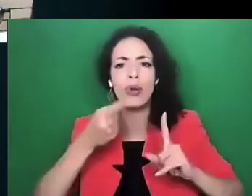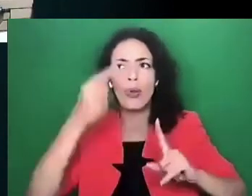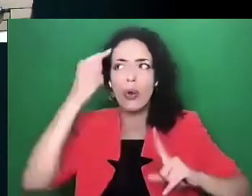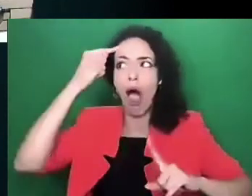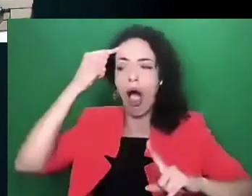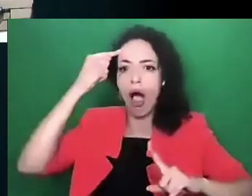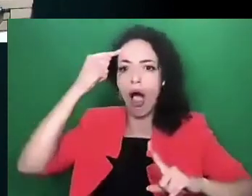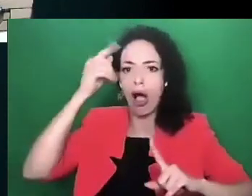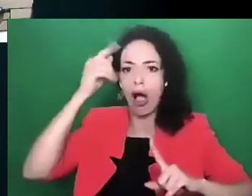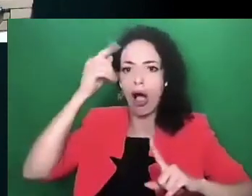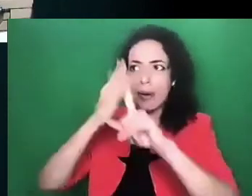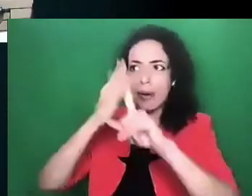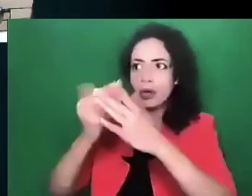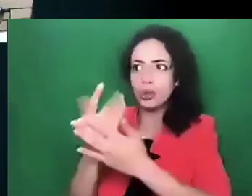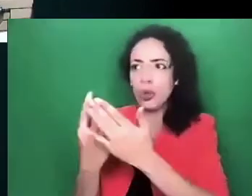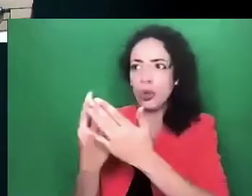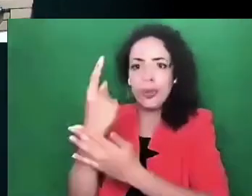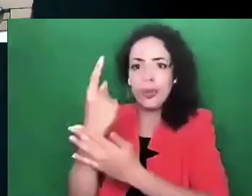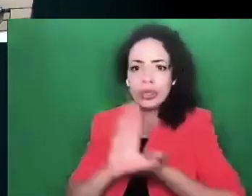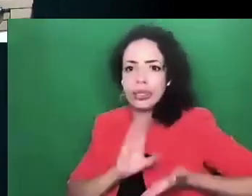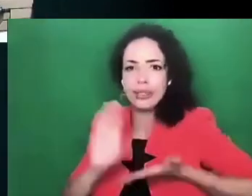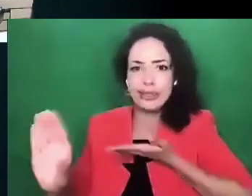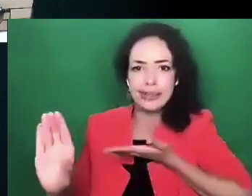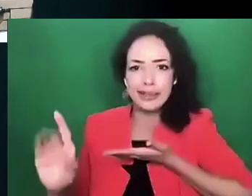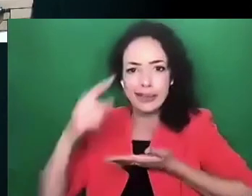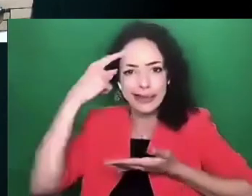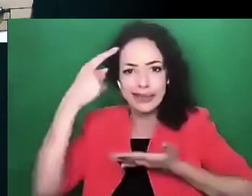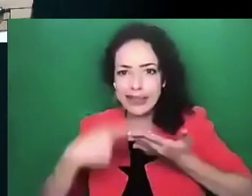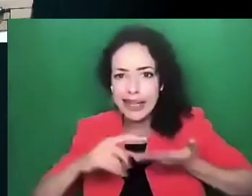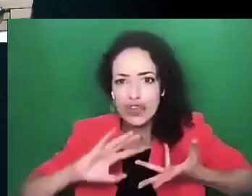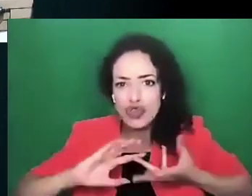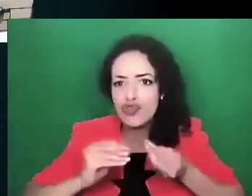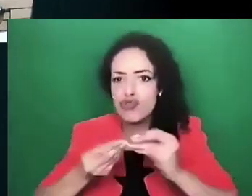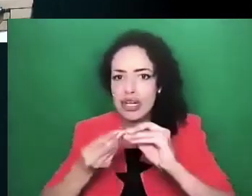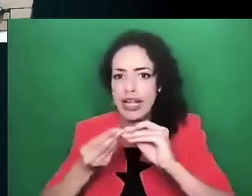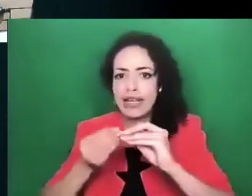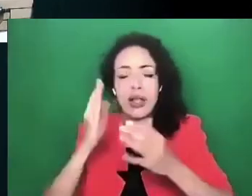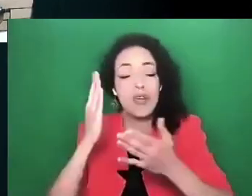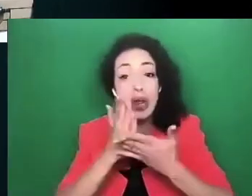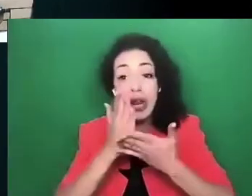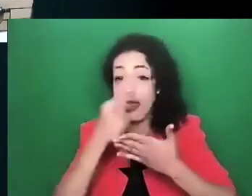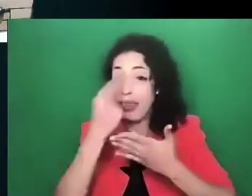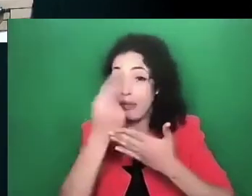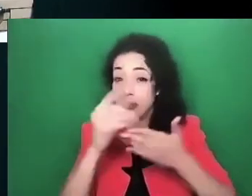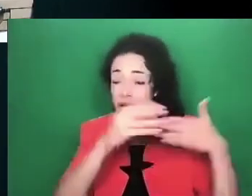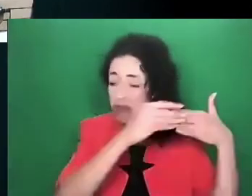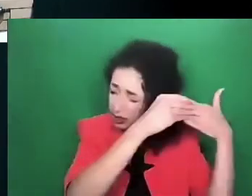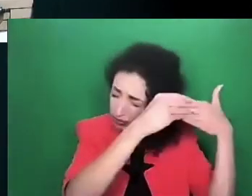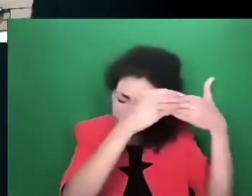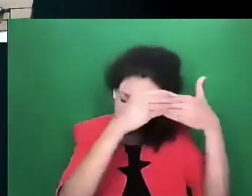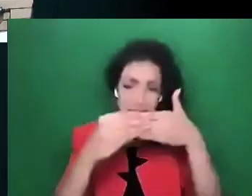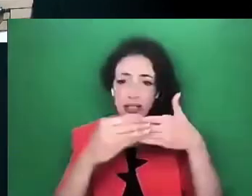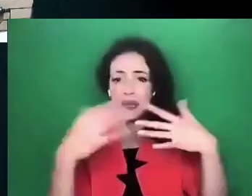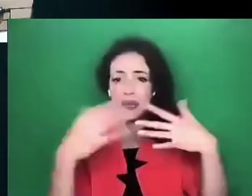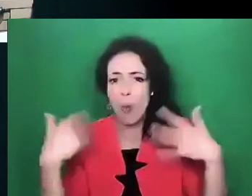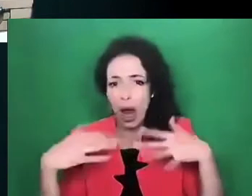and decided to create work that is truly revolutionary, because the artistic references that you see, the very few